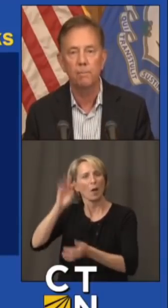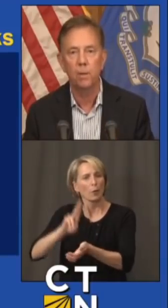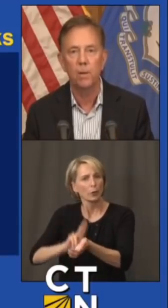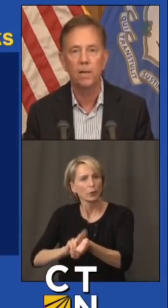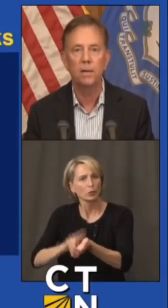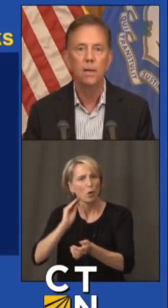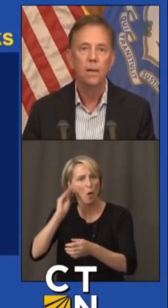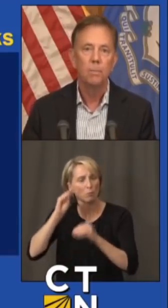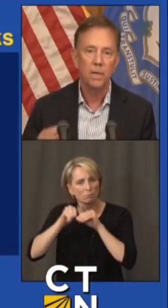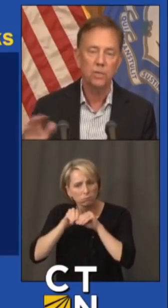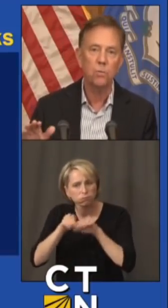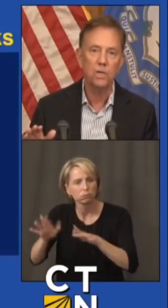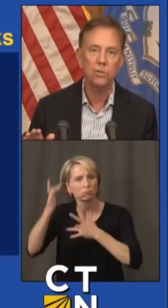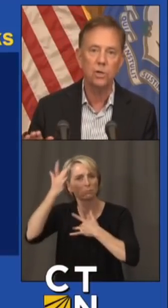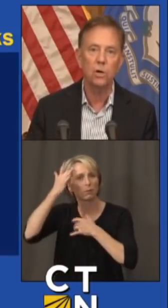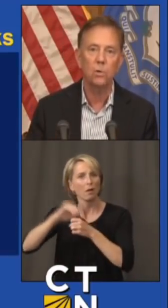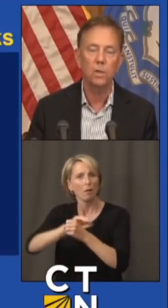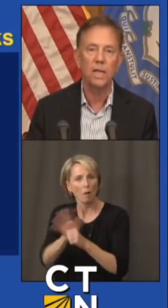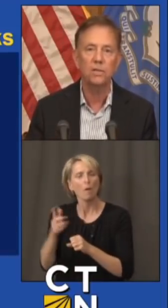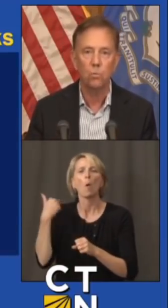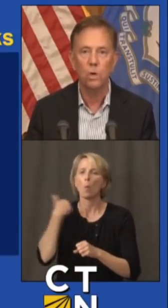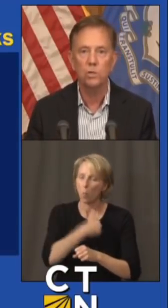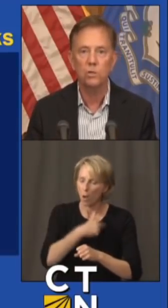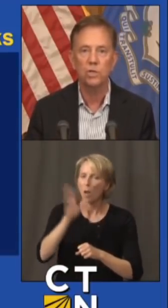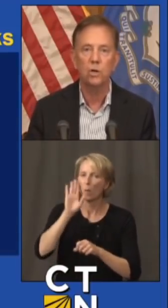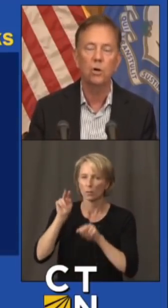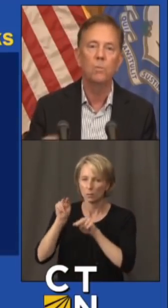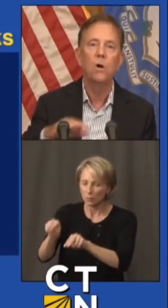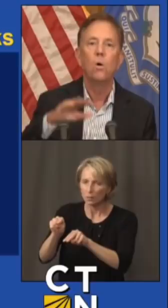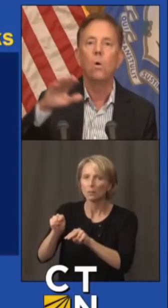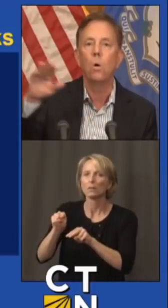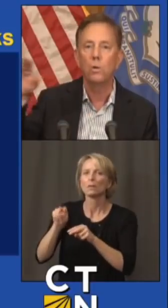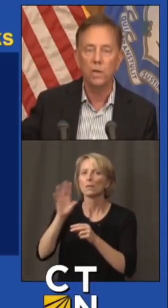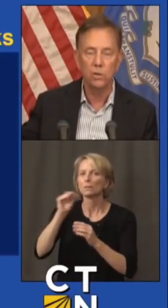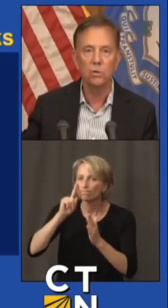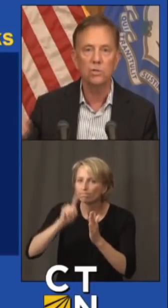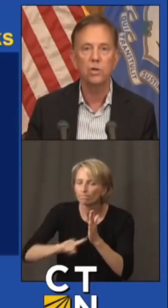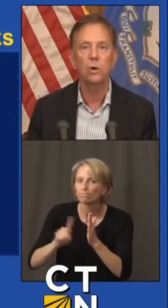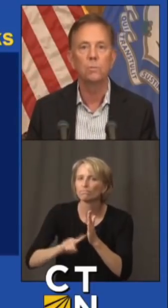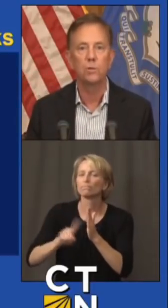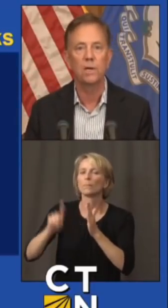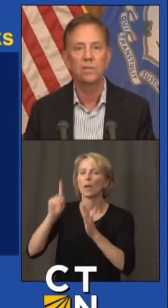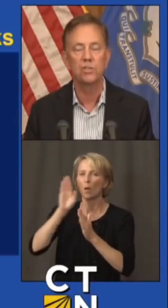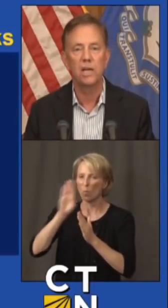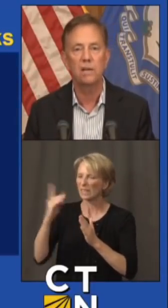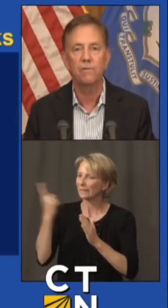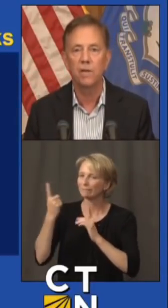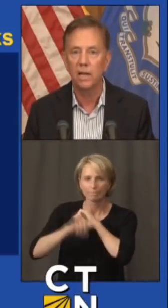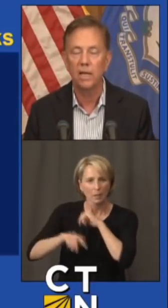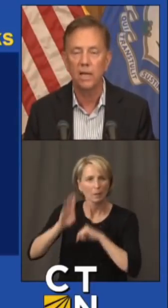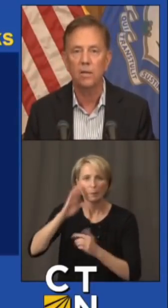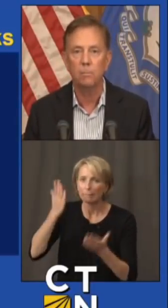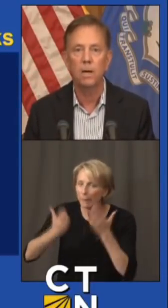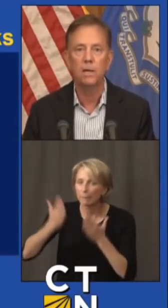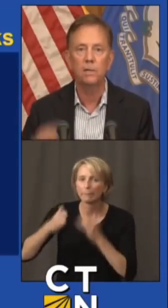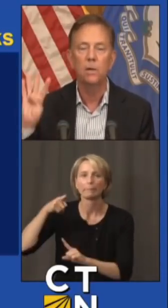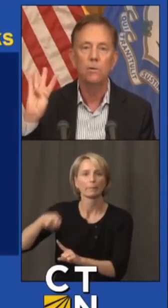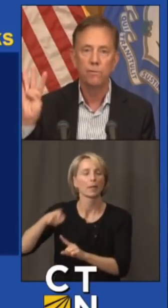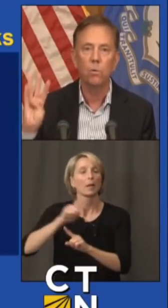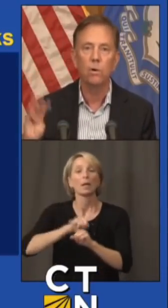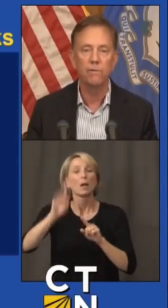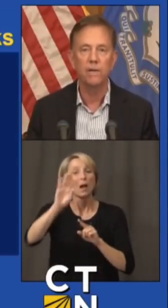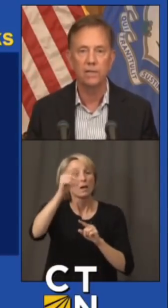will be implemented. But I just want you to know that that's one nursing home. All the other nursing homes around the state of Connecticut